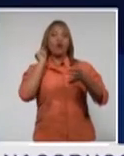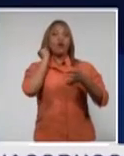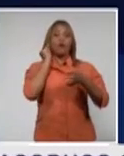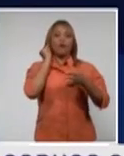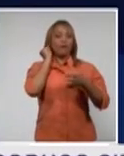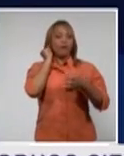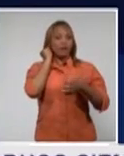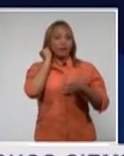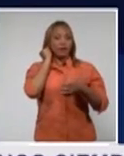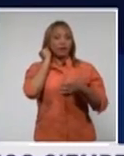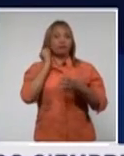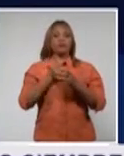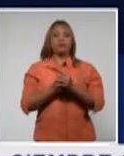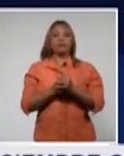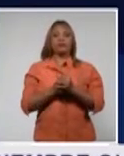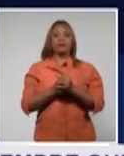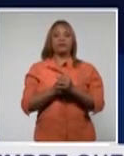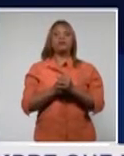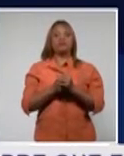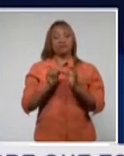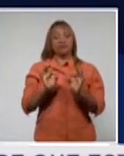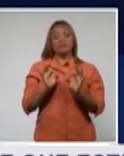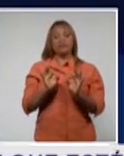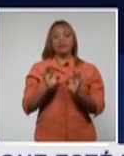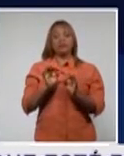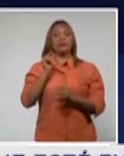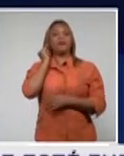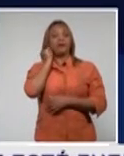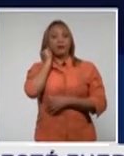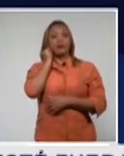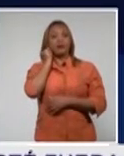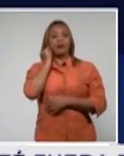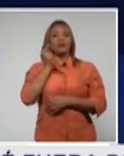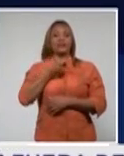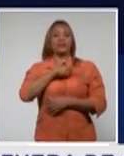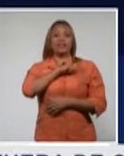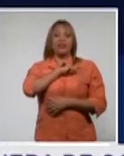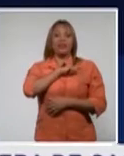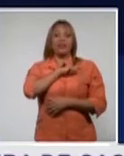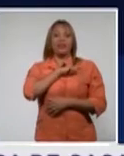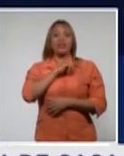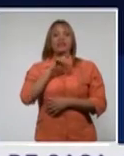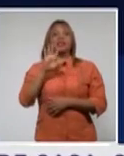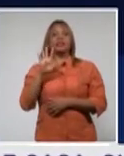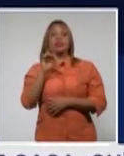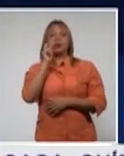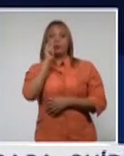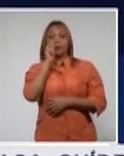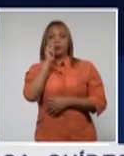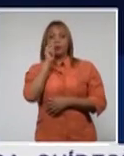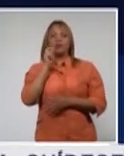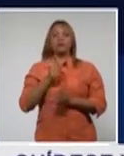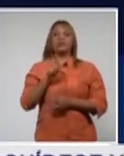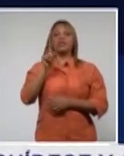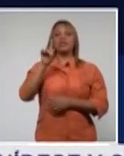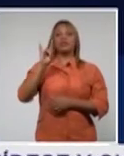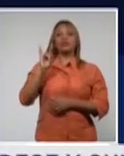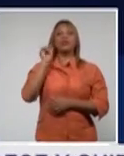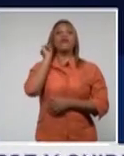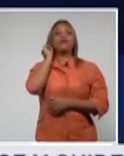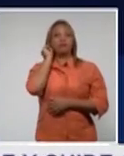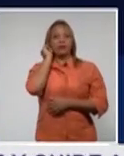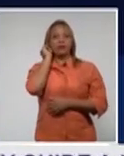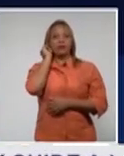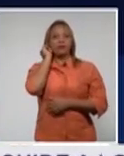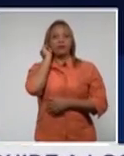meaning that imported cases remain at 318. More women than men tested positive